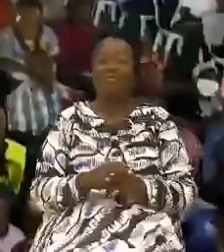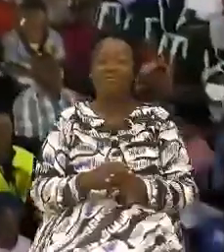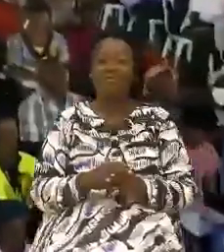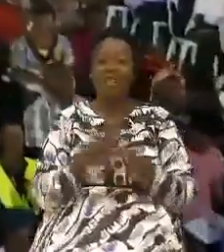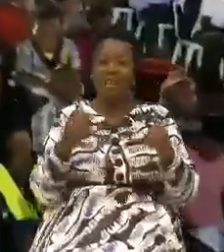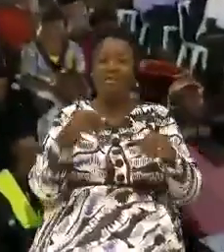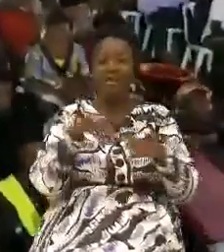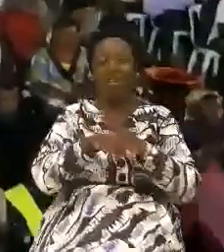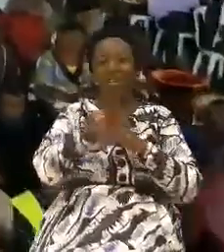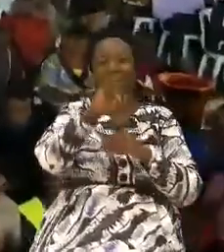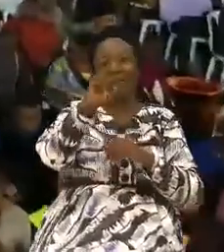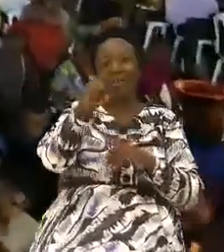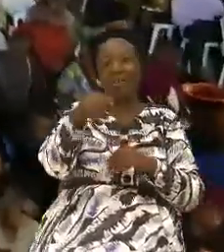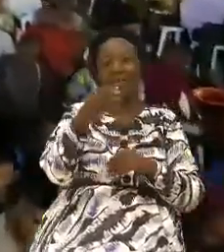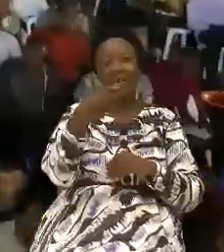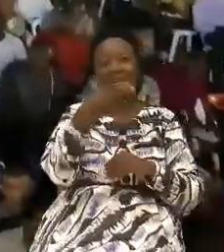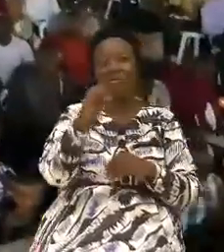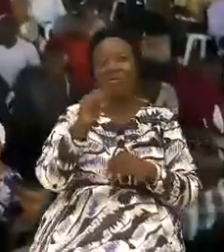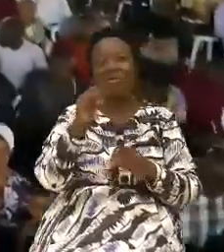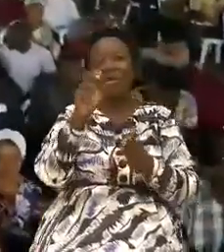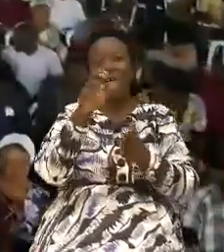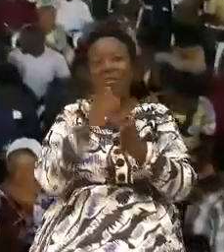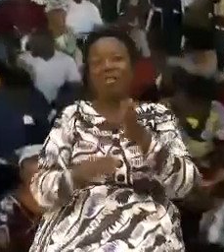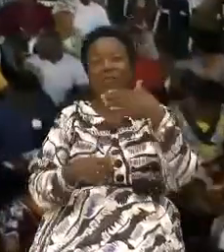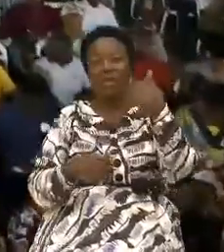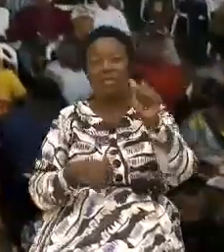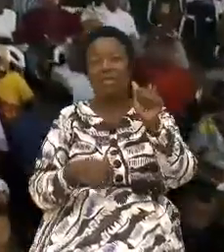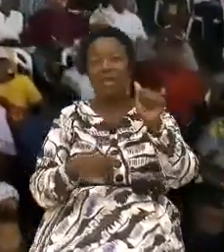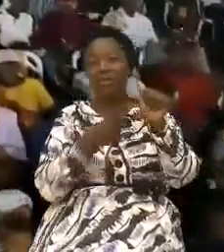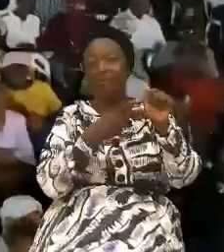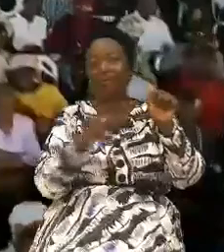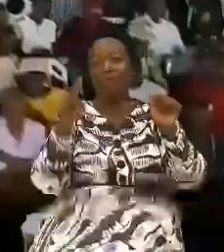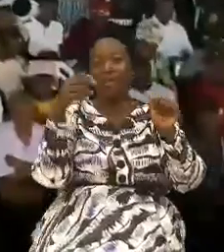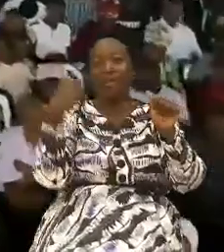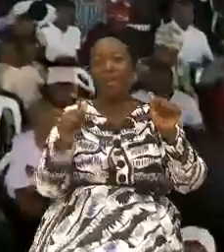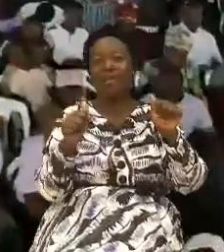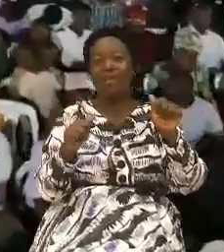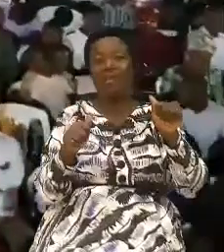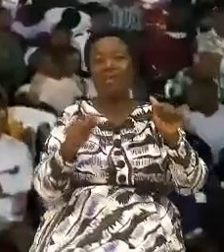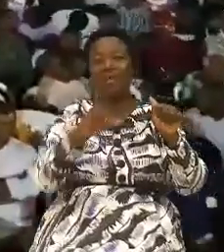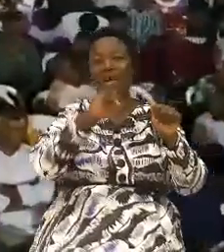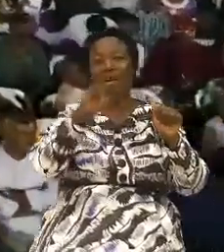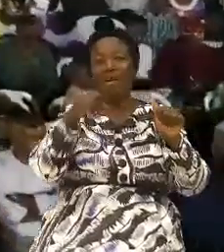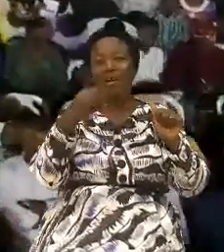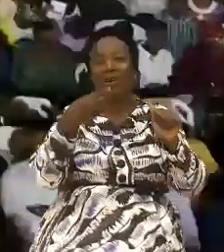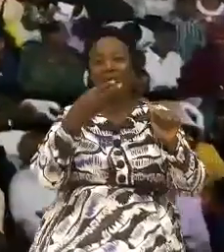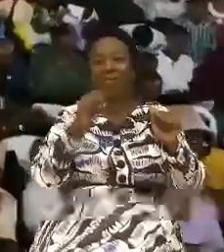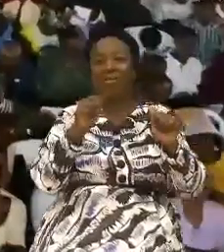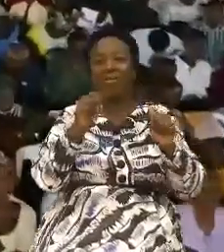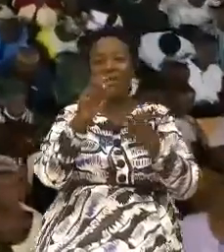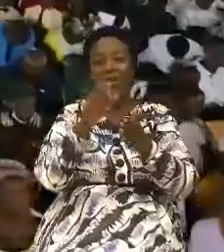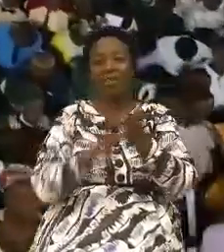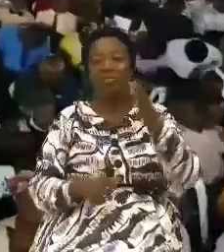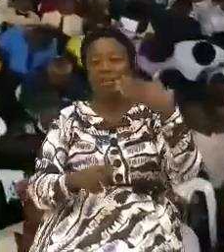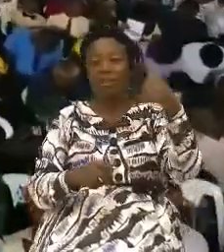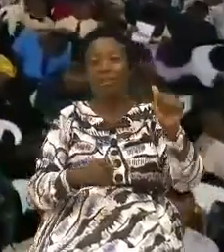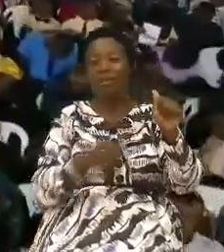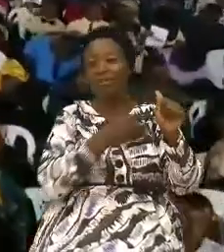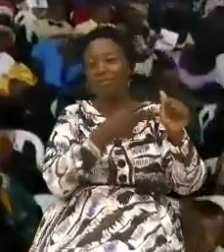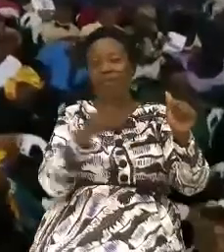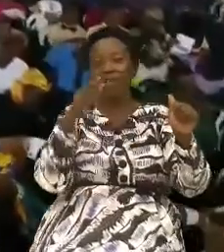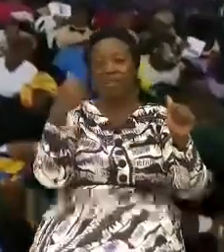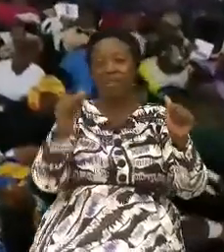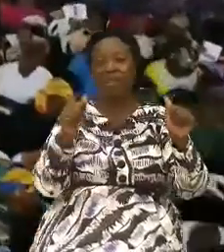chapter 10, verse 10. John chapter 10, verse 10. The thief